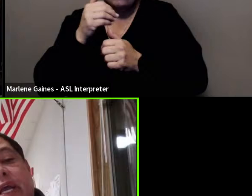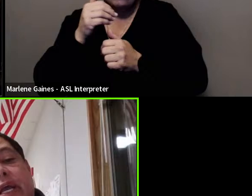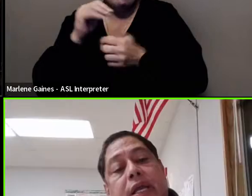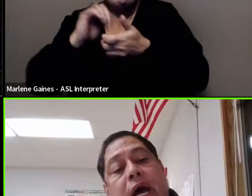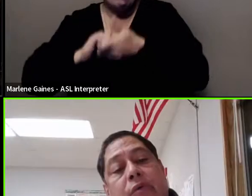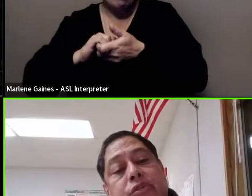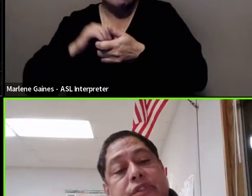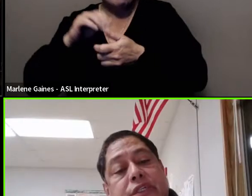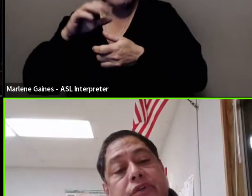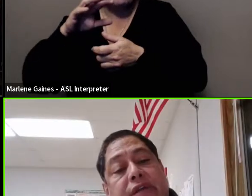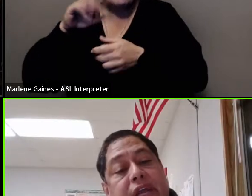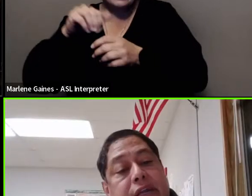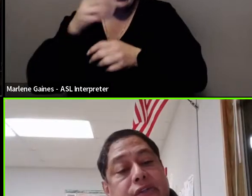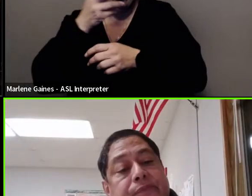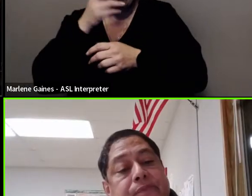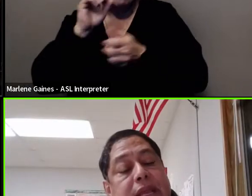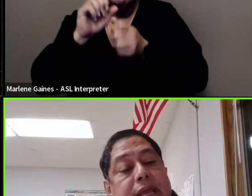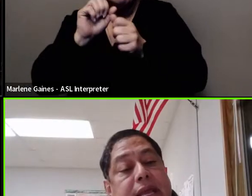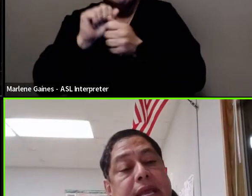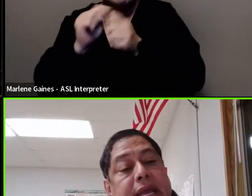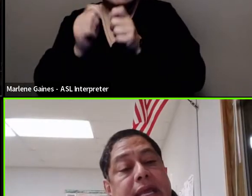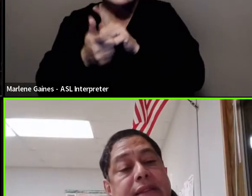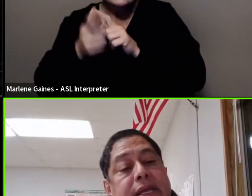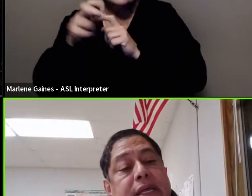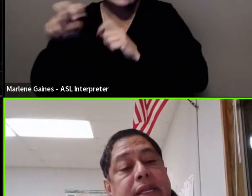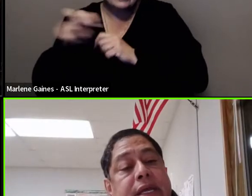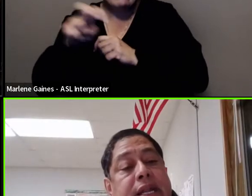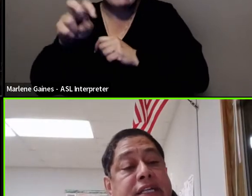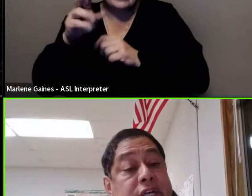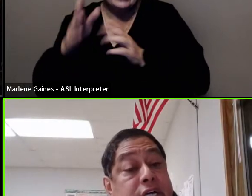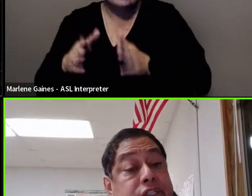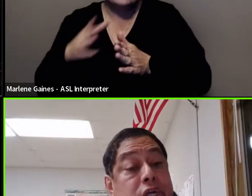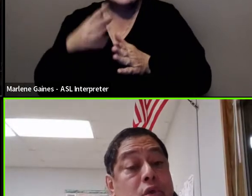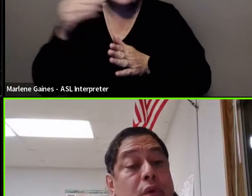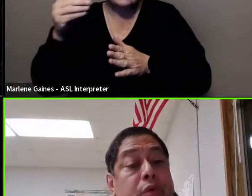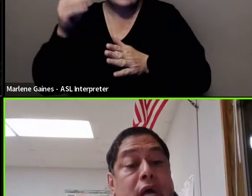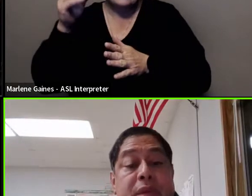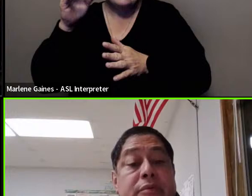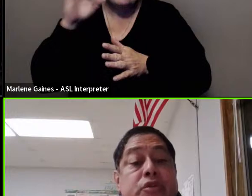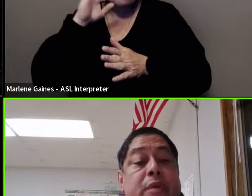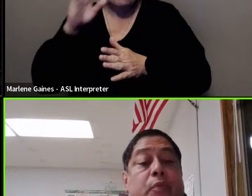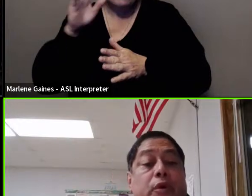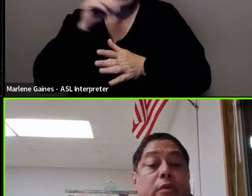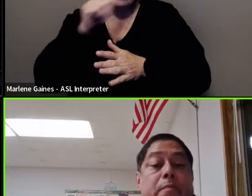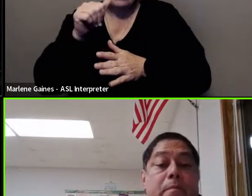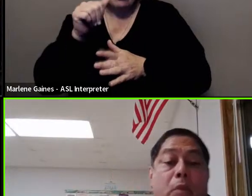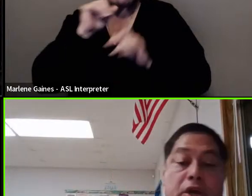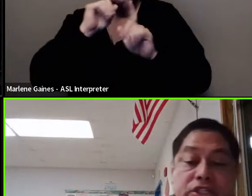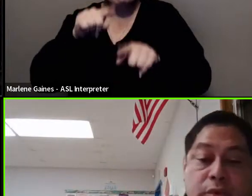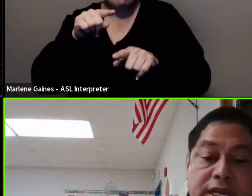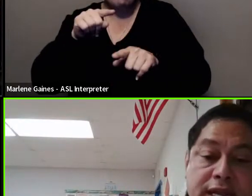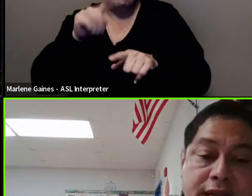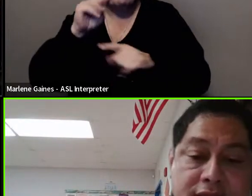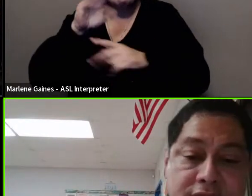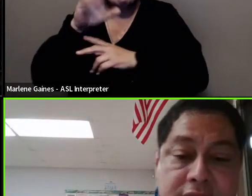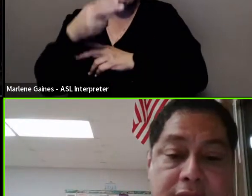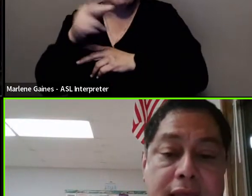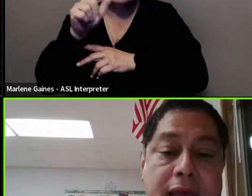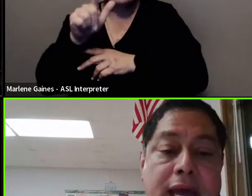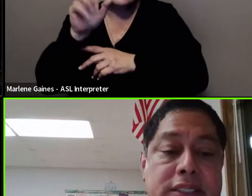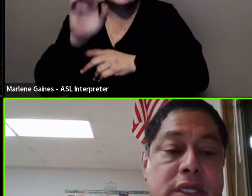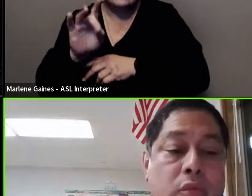partners and our translation navigators. And as such, we will not be able to report on March